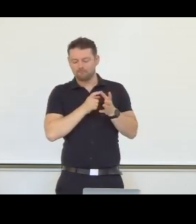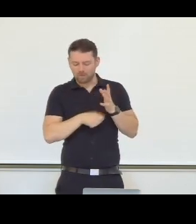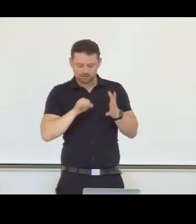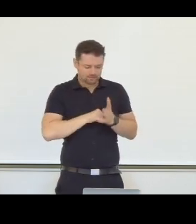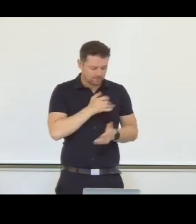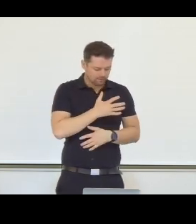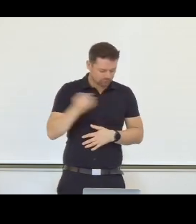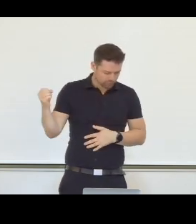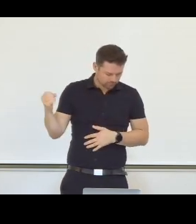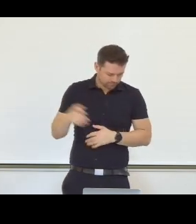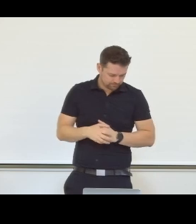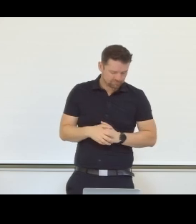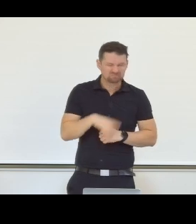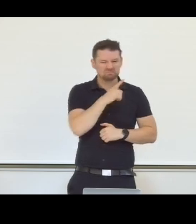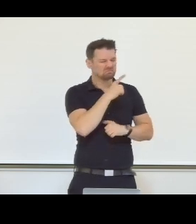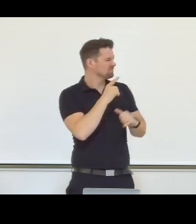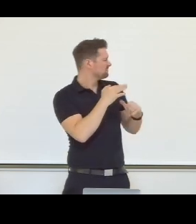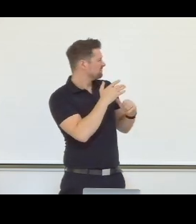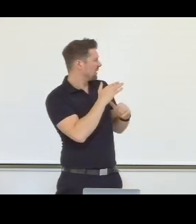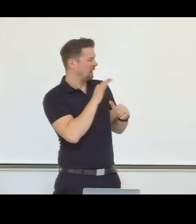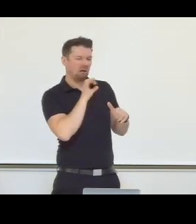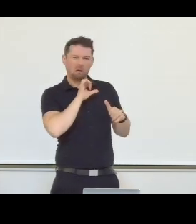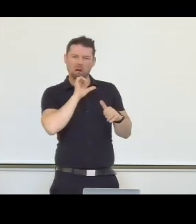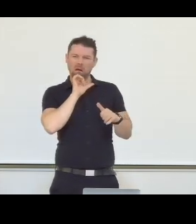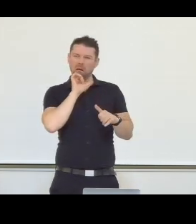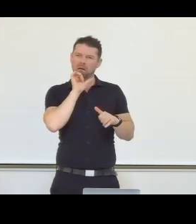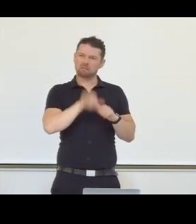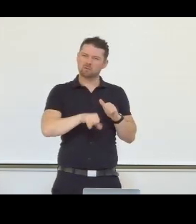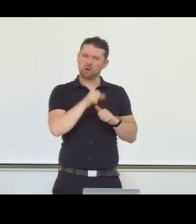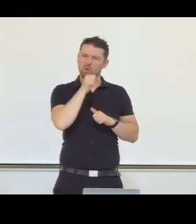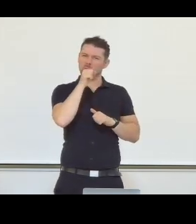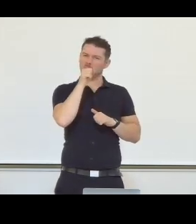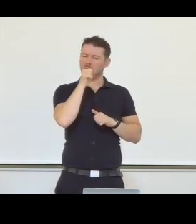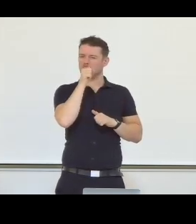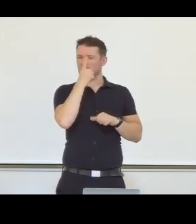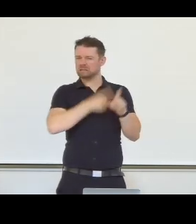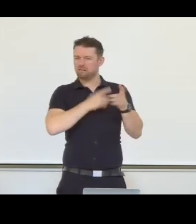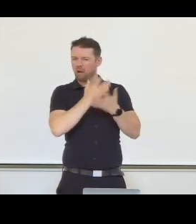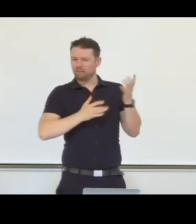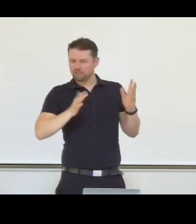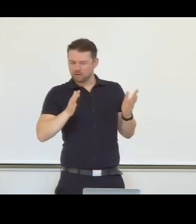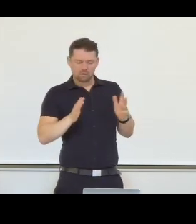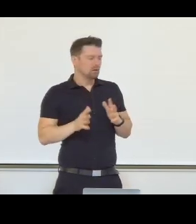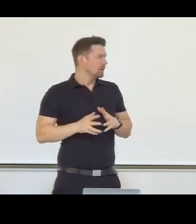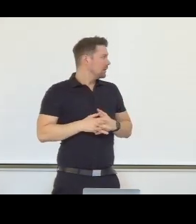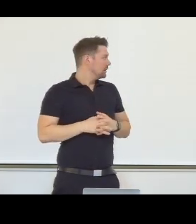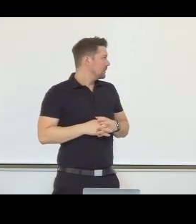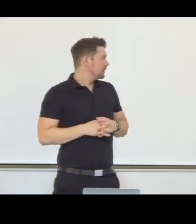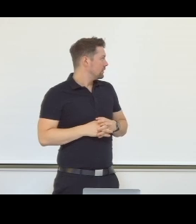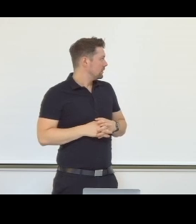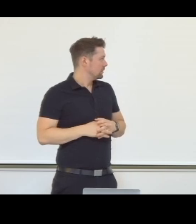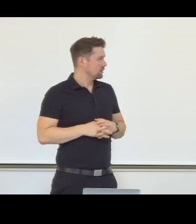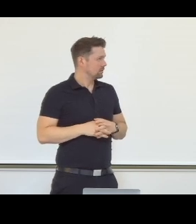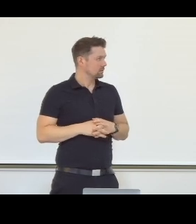was toward the end of the mission, so a year and a half inside the mission, because little